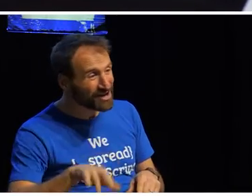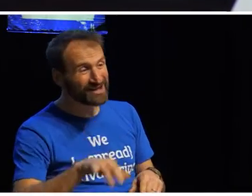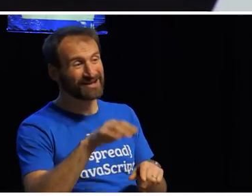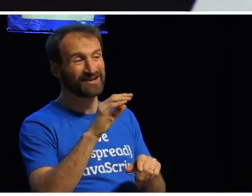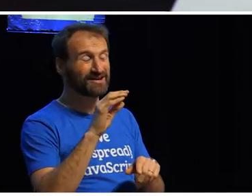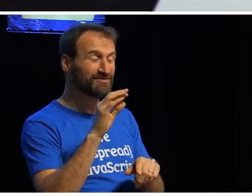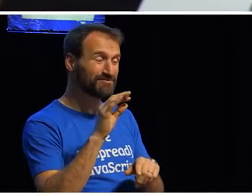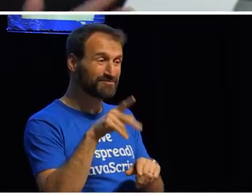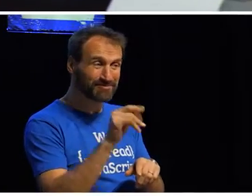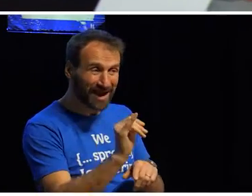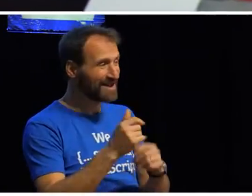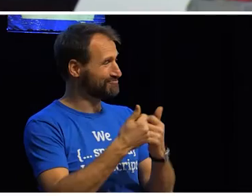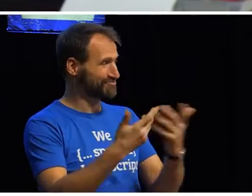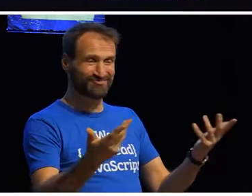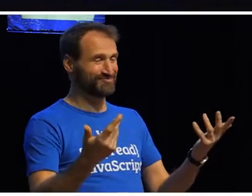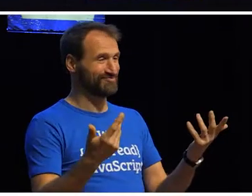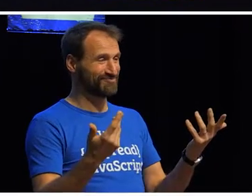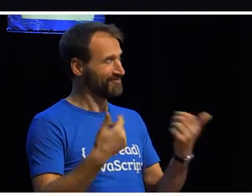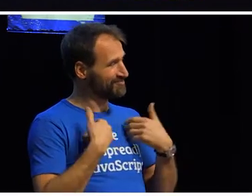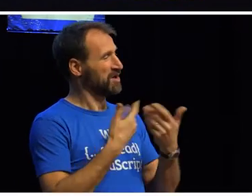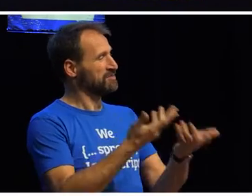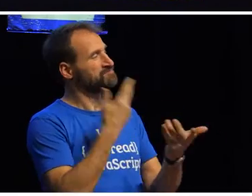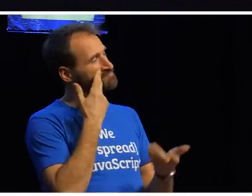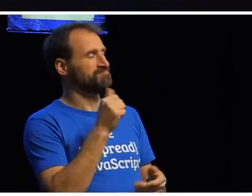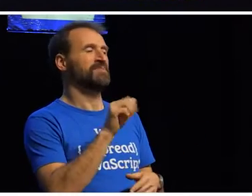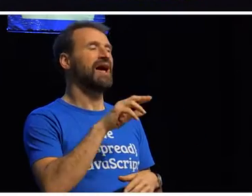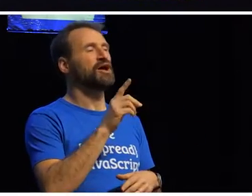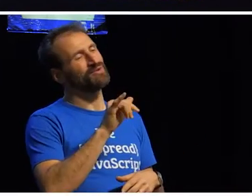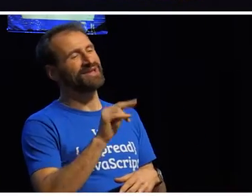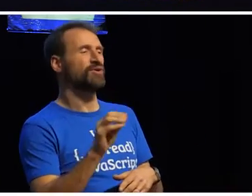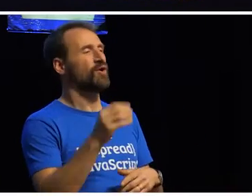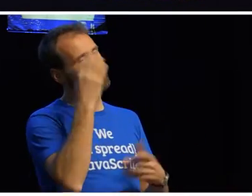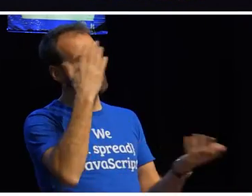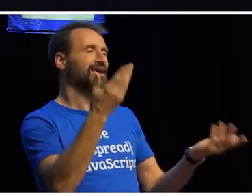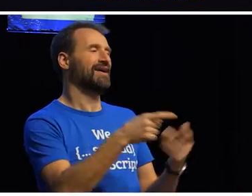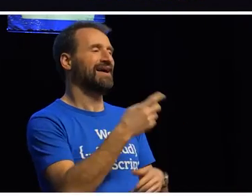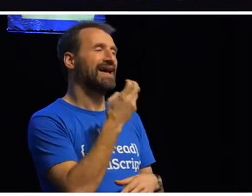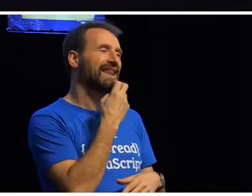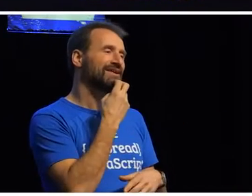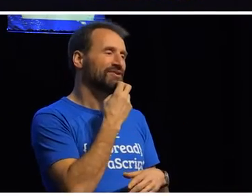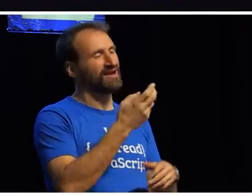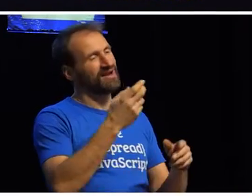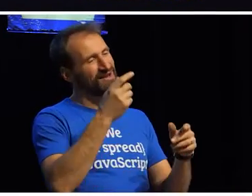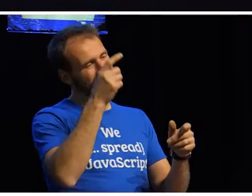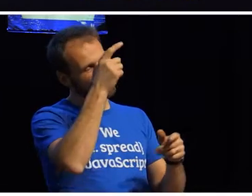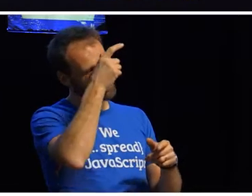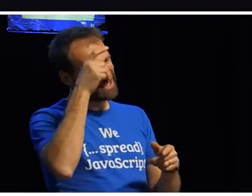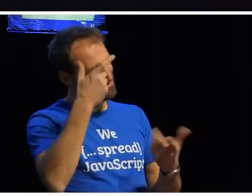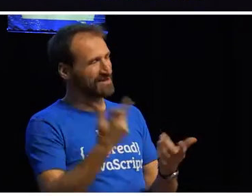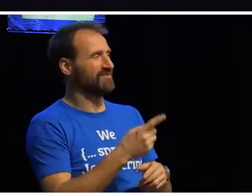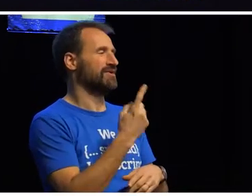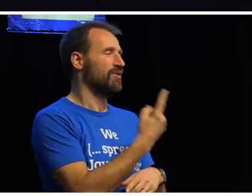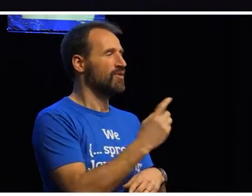told myself all those, you know, electronics, like electrical engineering 101, which first I tried the blinking LED,